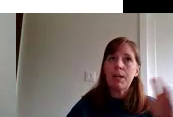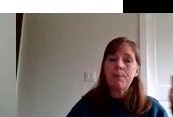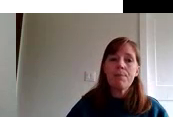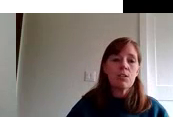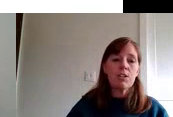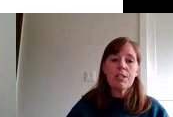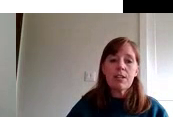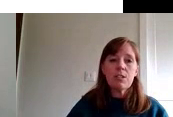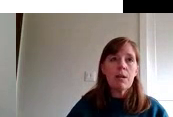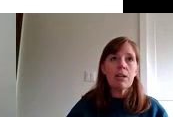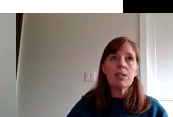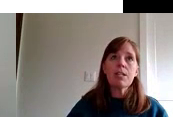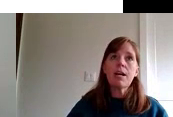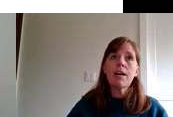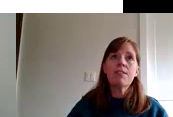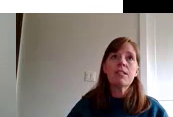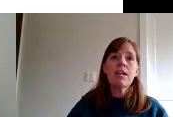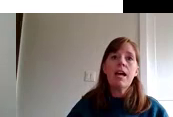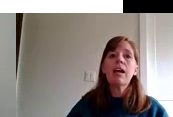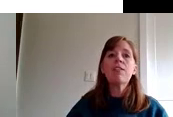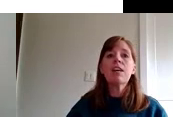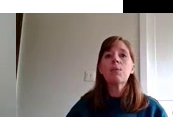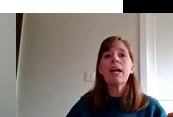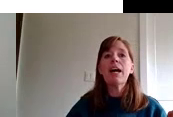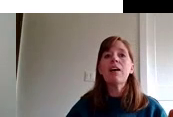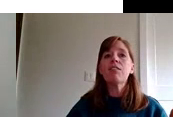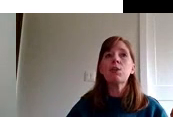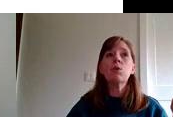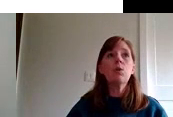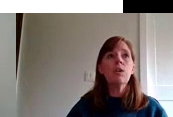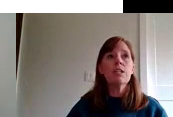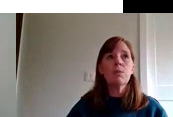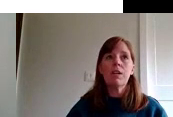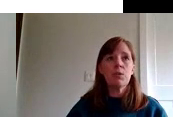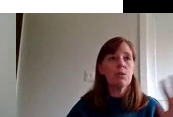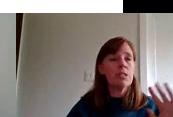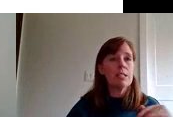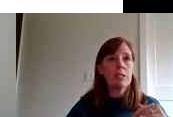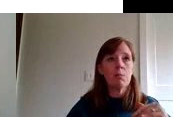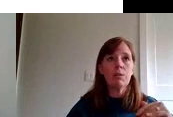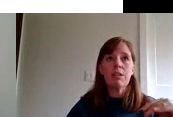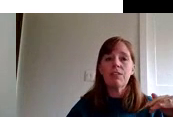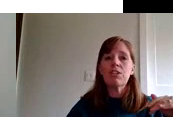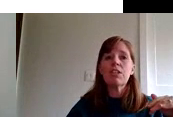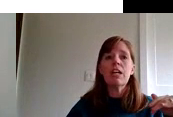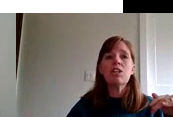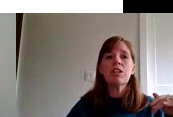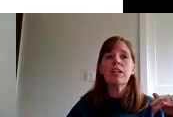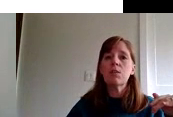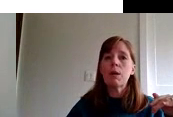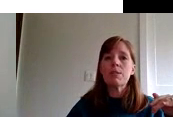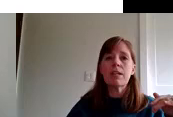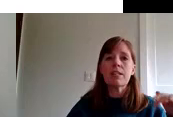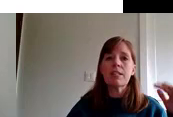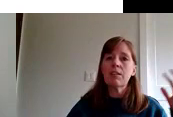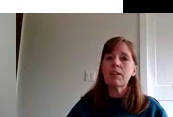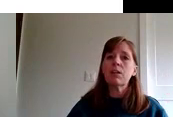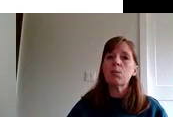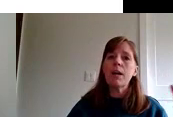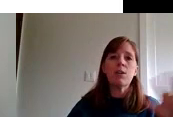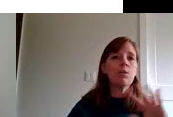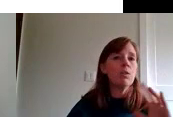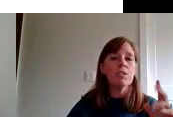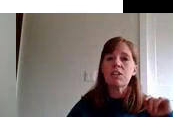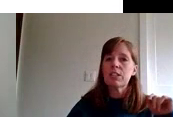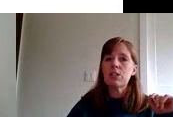for everybody. So there's Microsoft's, and then we have Google as well, Google's accessibility for education, and the website is